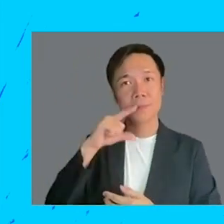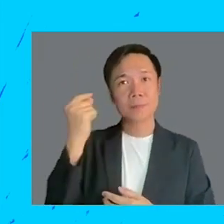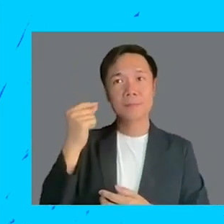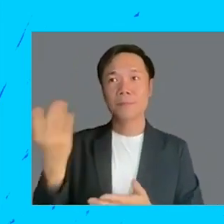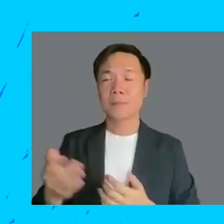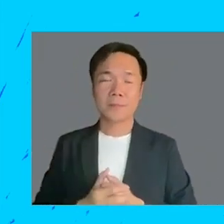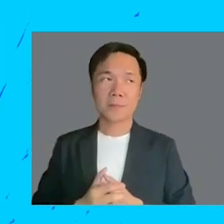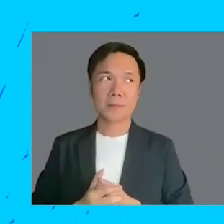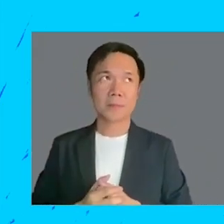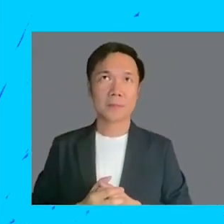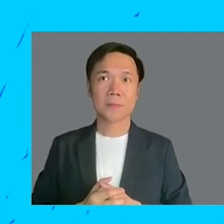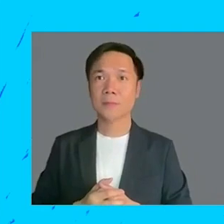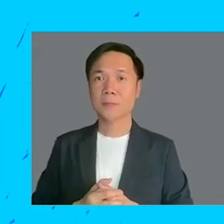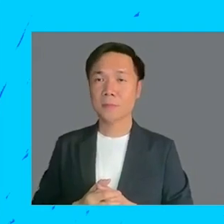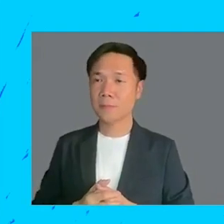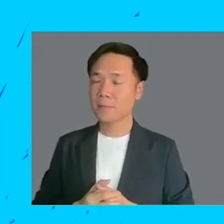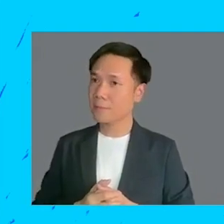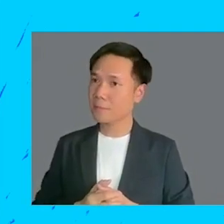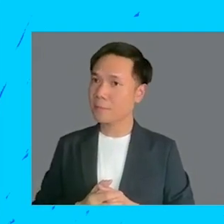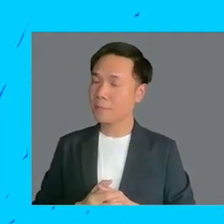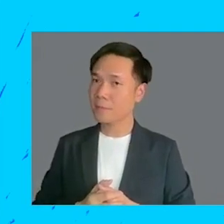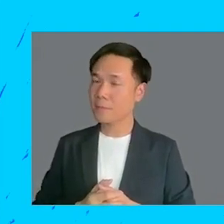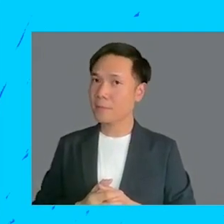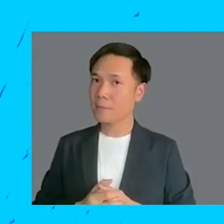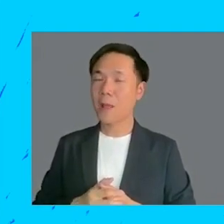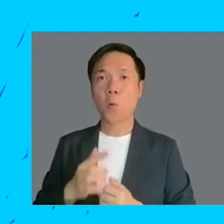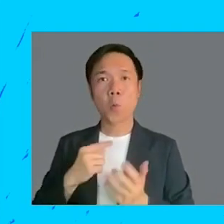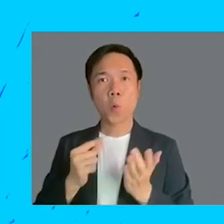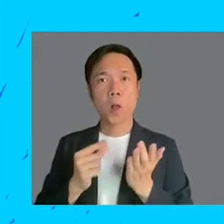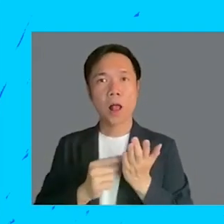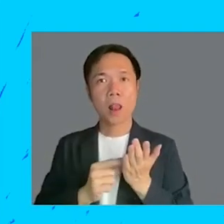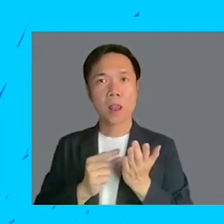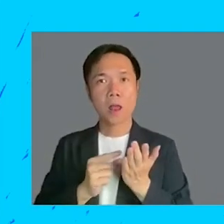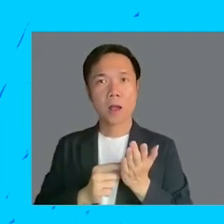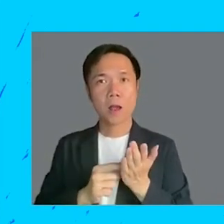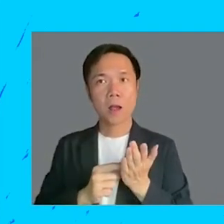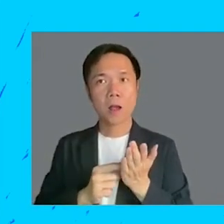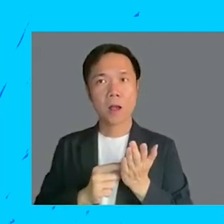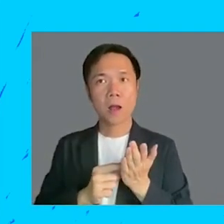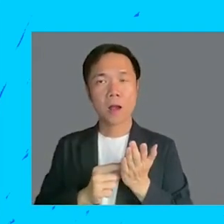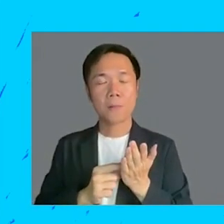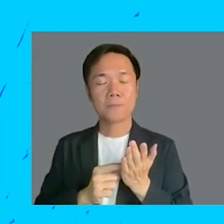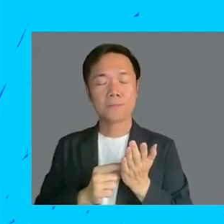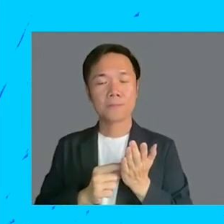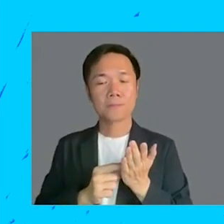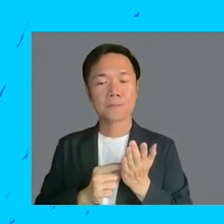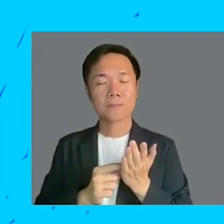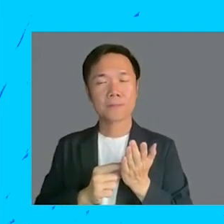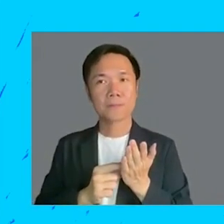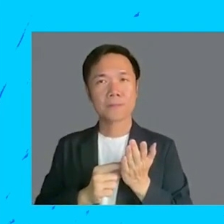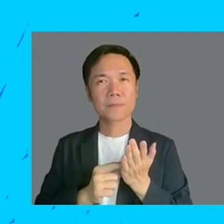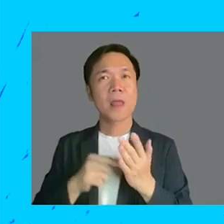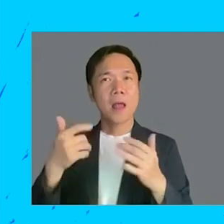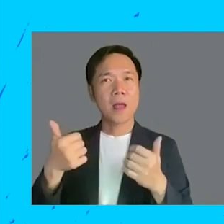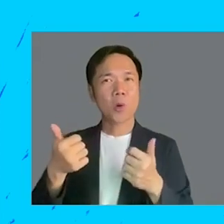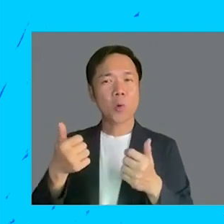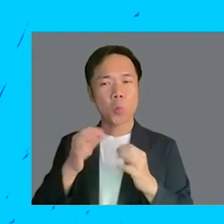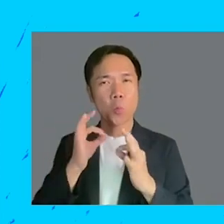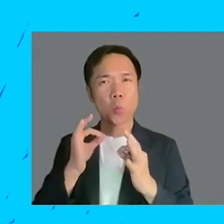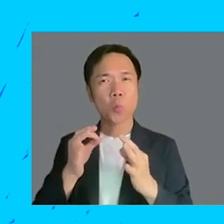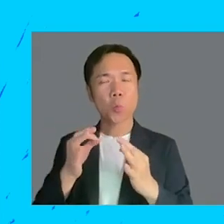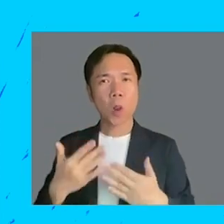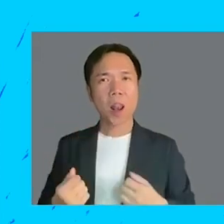Services, Njeru, Jinja, Uganda. My role is to ensure young people have access to quality, affordable,